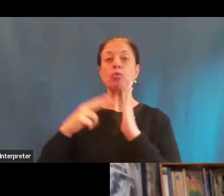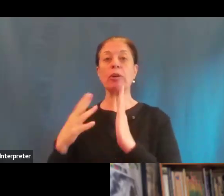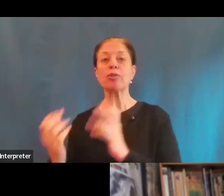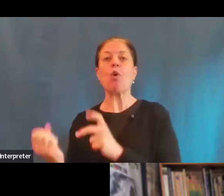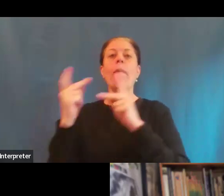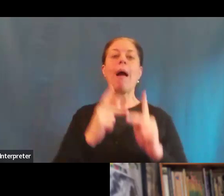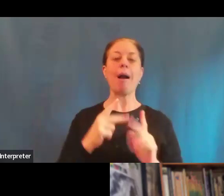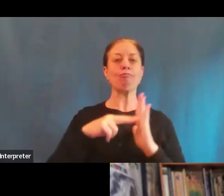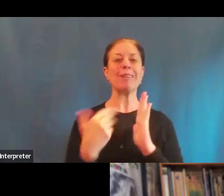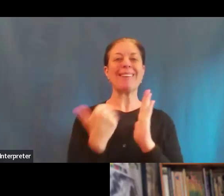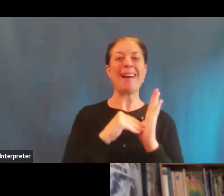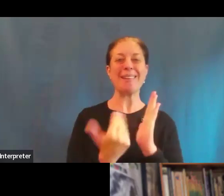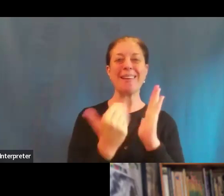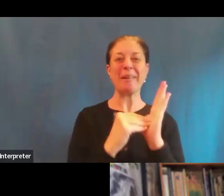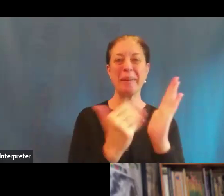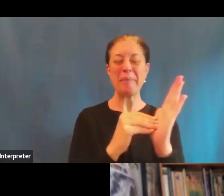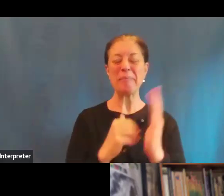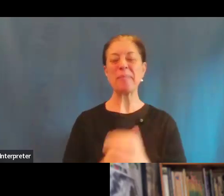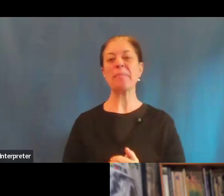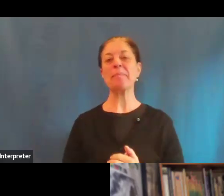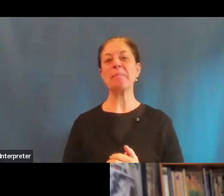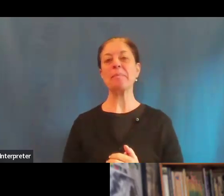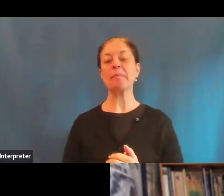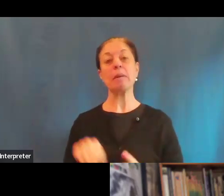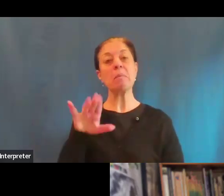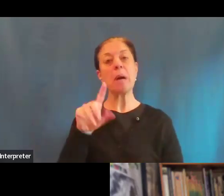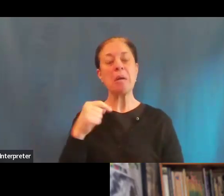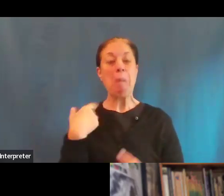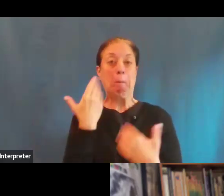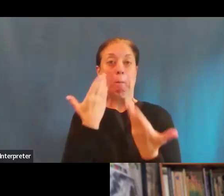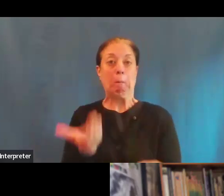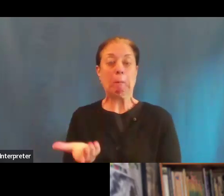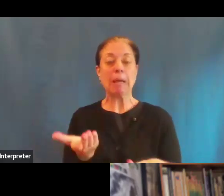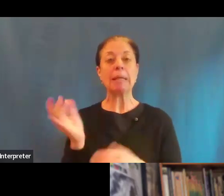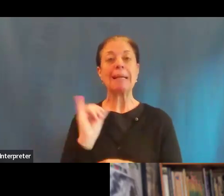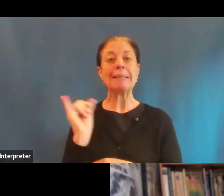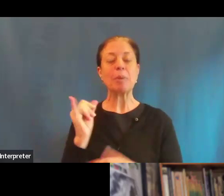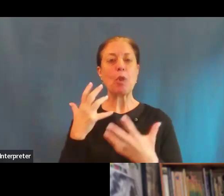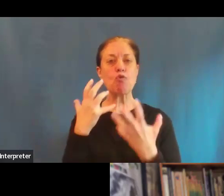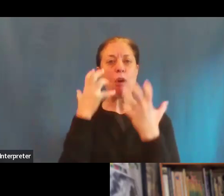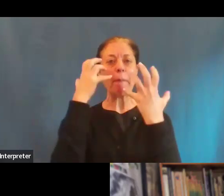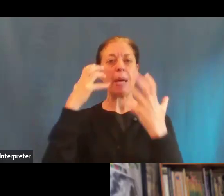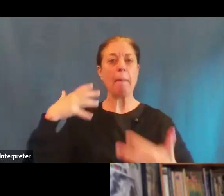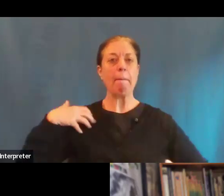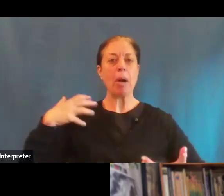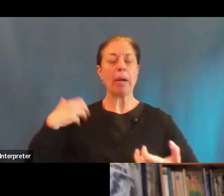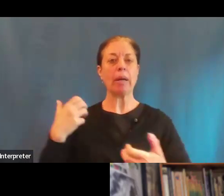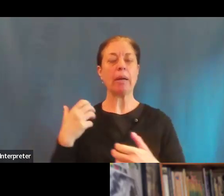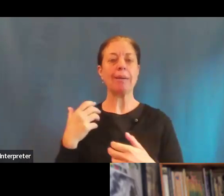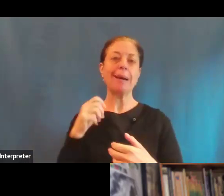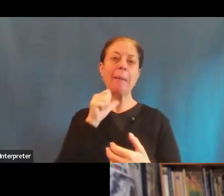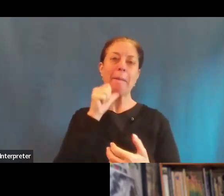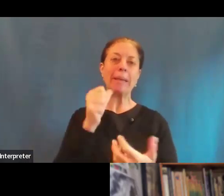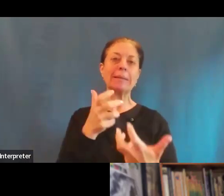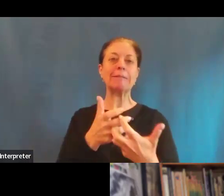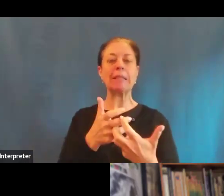Yeah. um, Yeah. but yeah, I don't know. It's the same, similar with Grumpy Monkey. They're often misfit characters